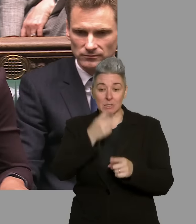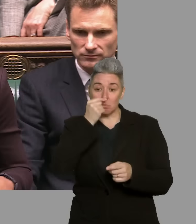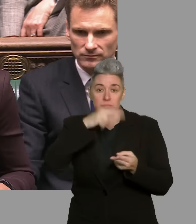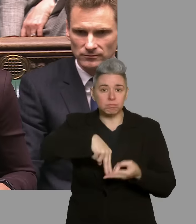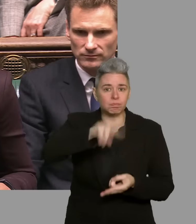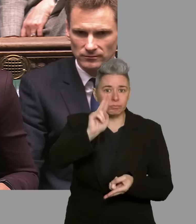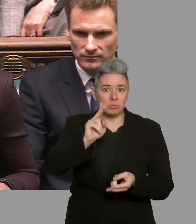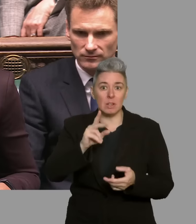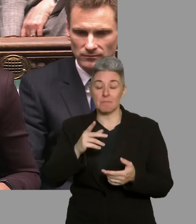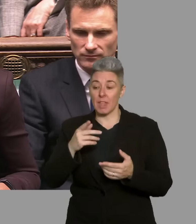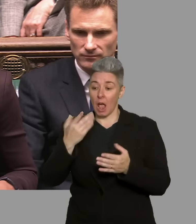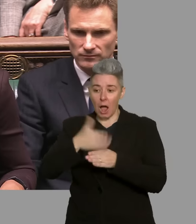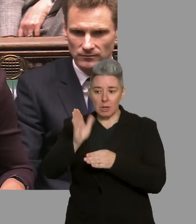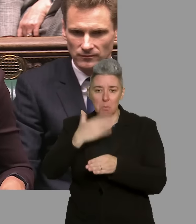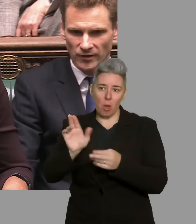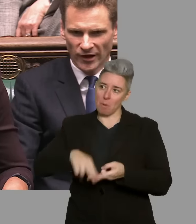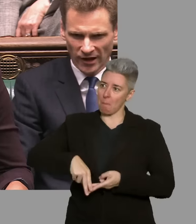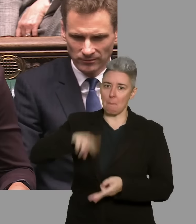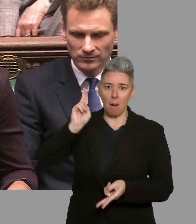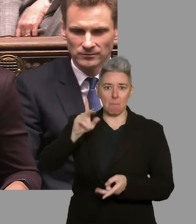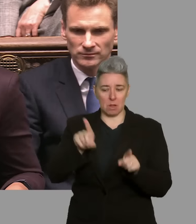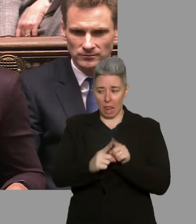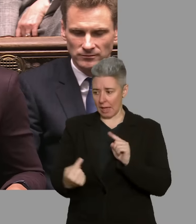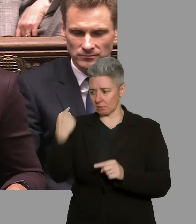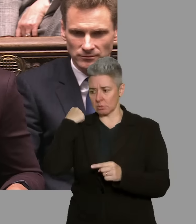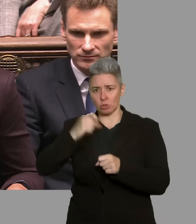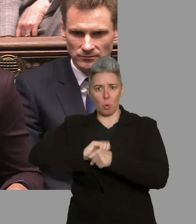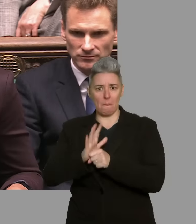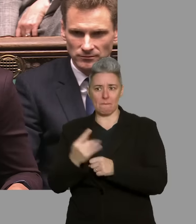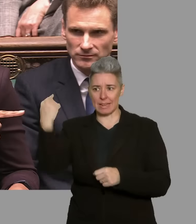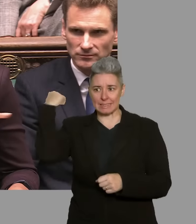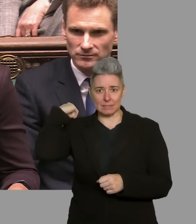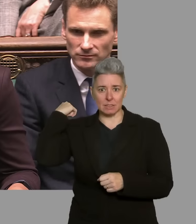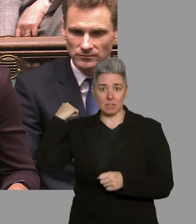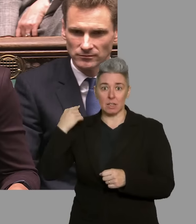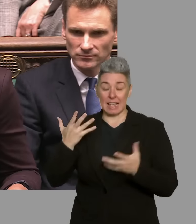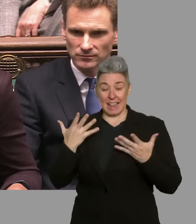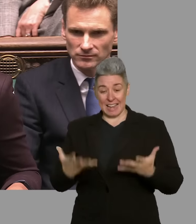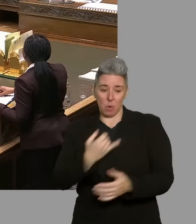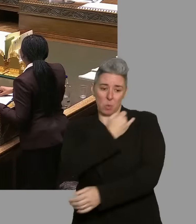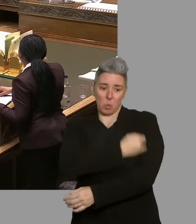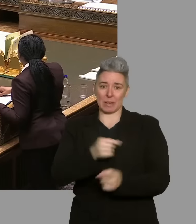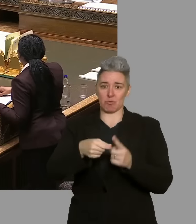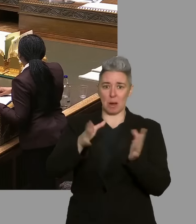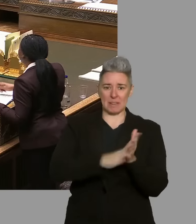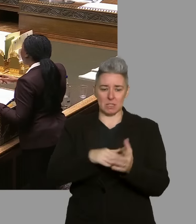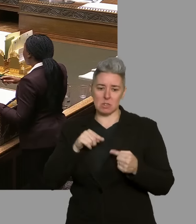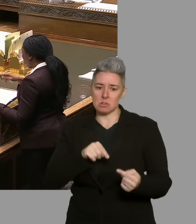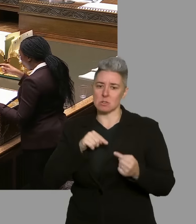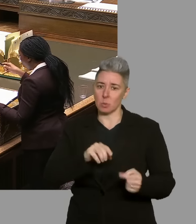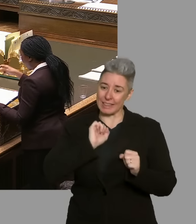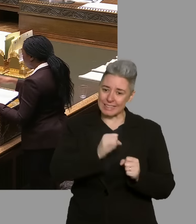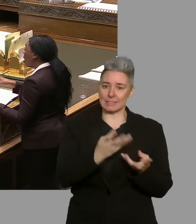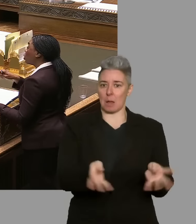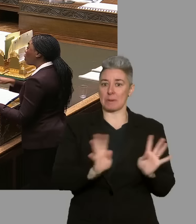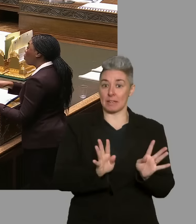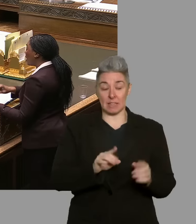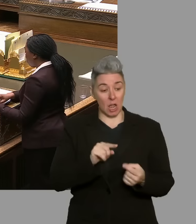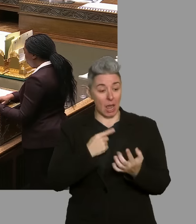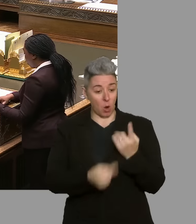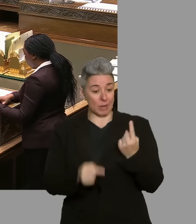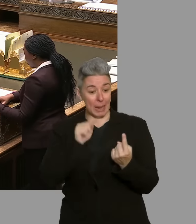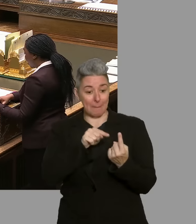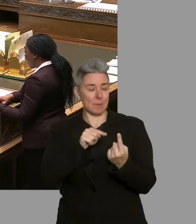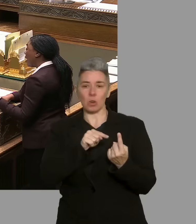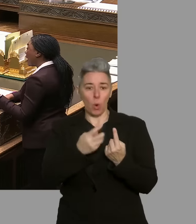Prime Minister at war with his own cabinet. Mr. Speaker, it's not just him, it is all of them. There is no replacement, it is all of them. 2